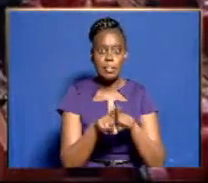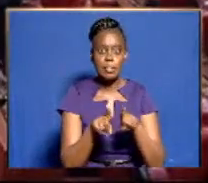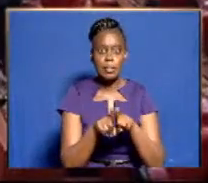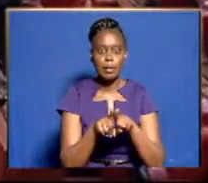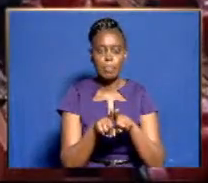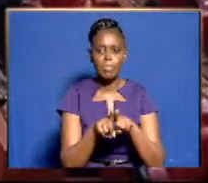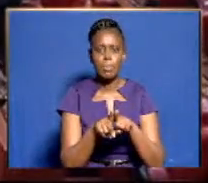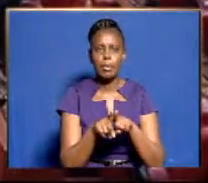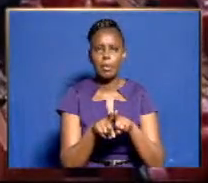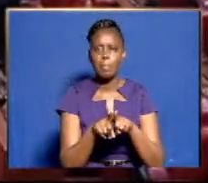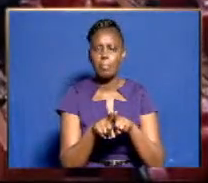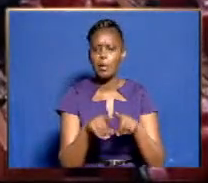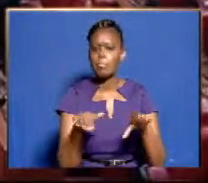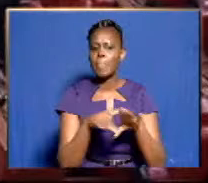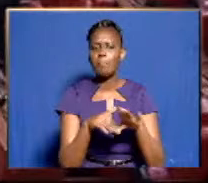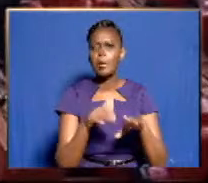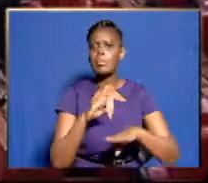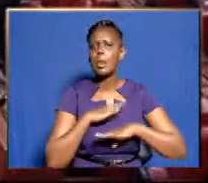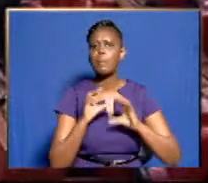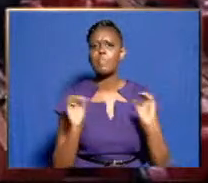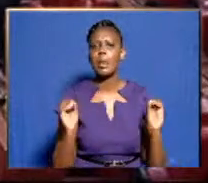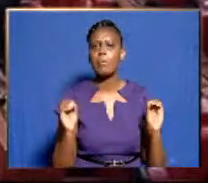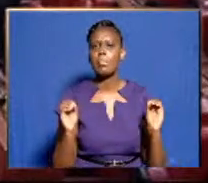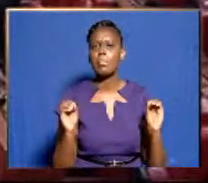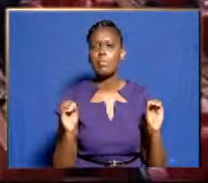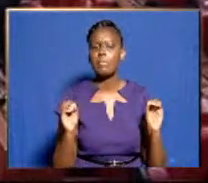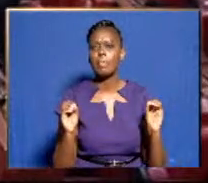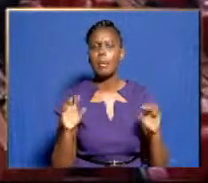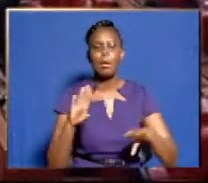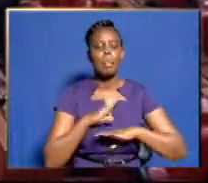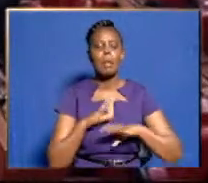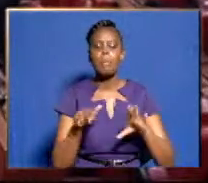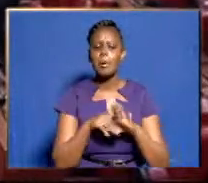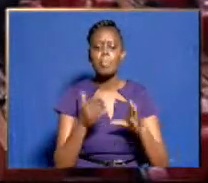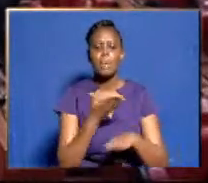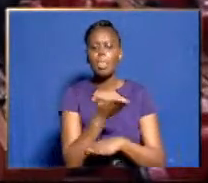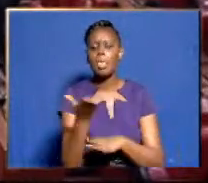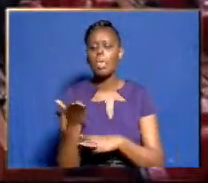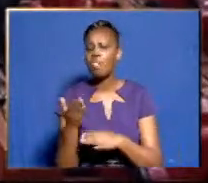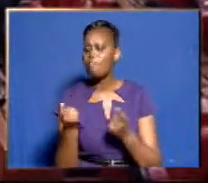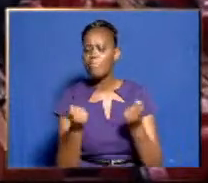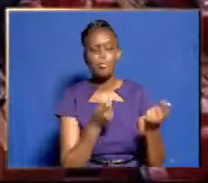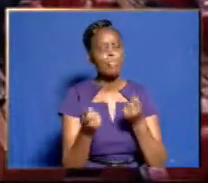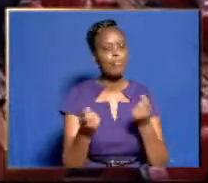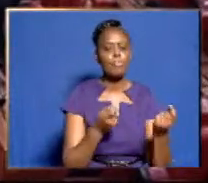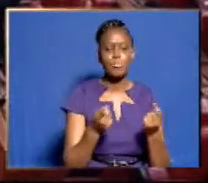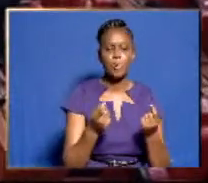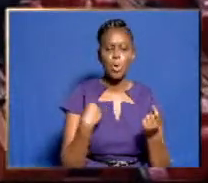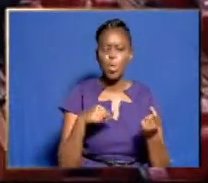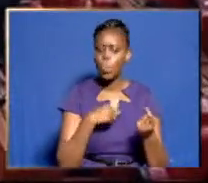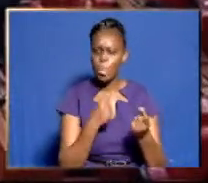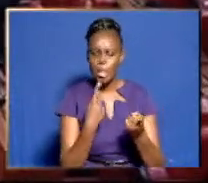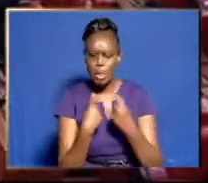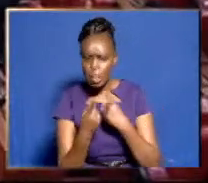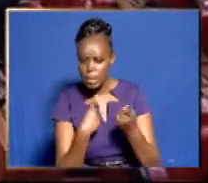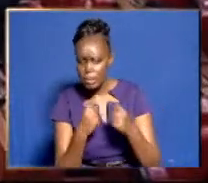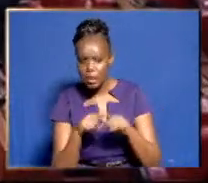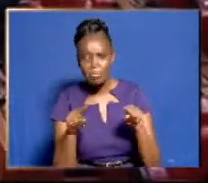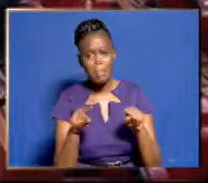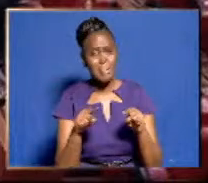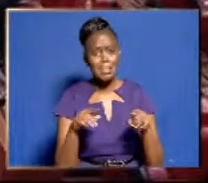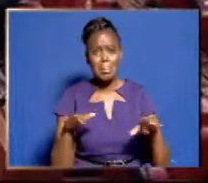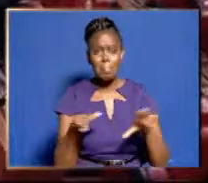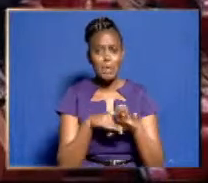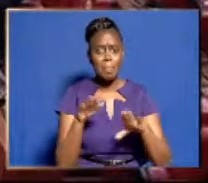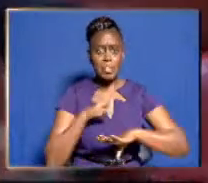quorum, Mr. Speaker? We don't have enough quorum, Mr. Speaker, to discuss this matter of this weighty on the floor